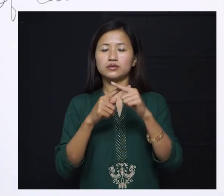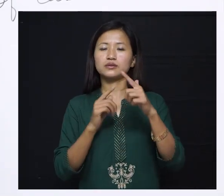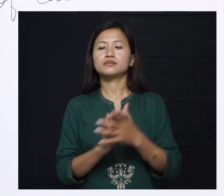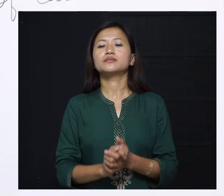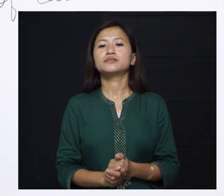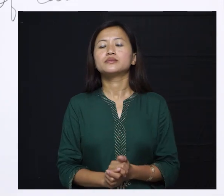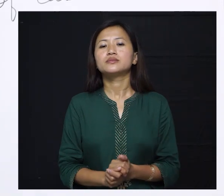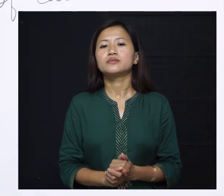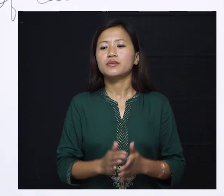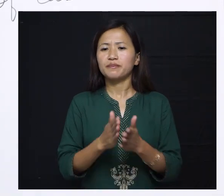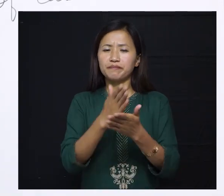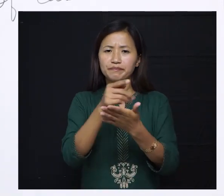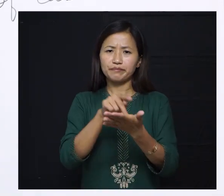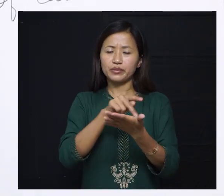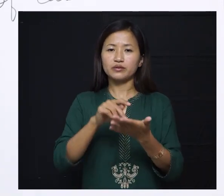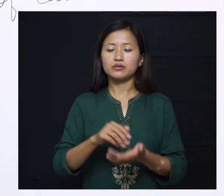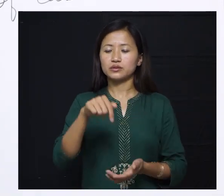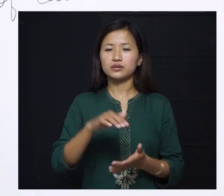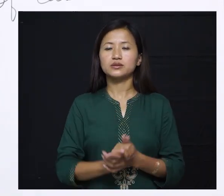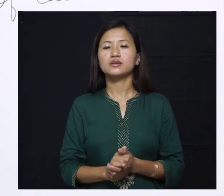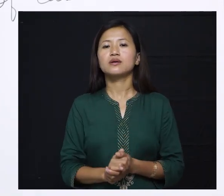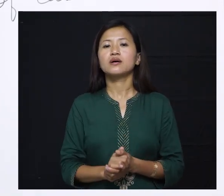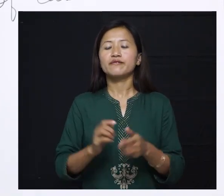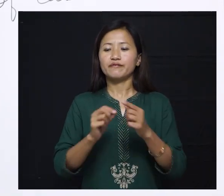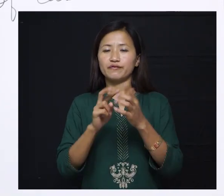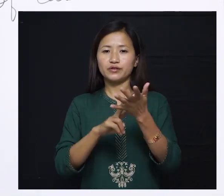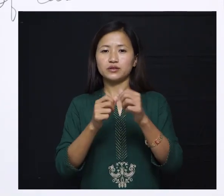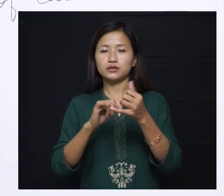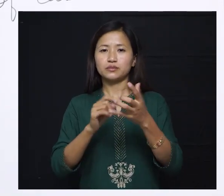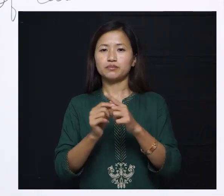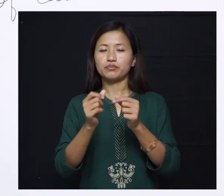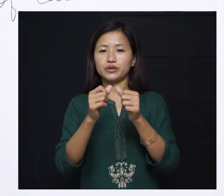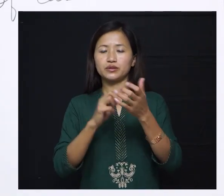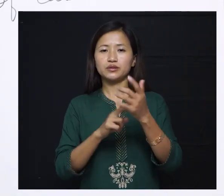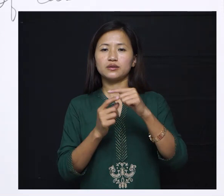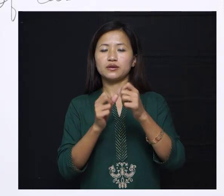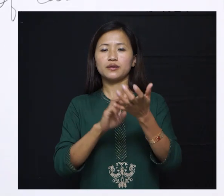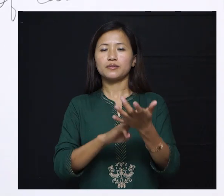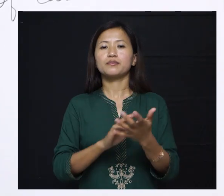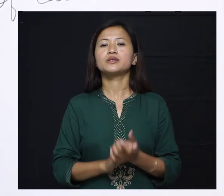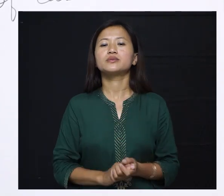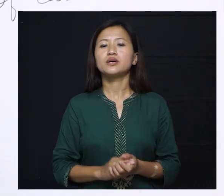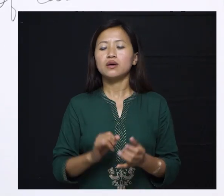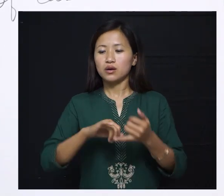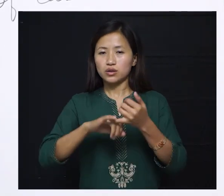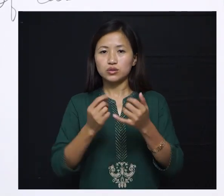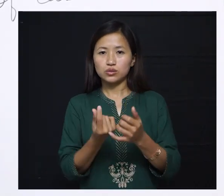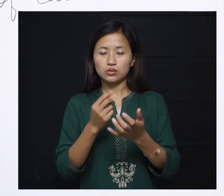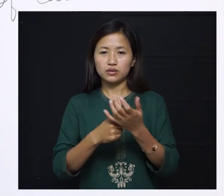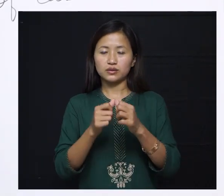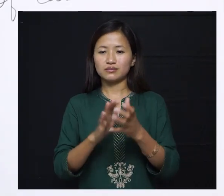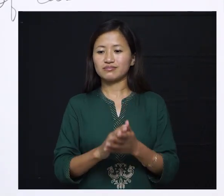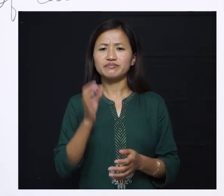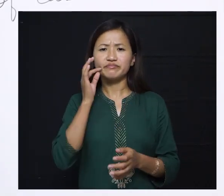seaports, and apart from these Tamralipti and Vishakhapatnam, there was also Surat. Surat was another very important port